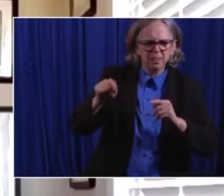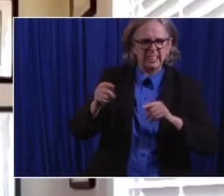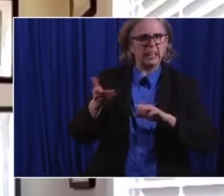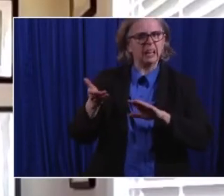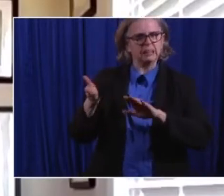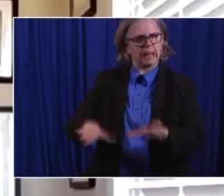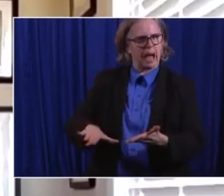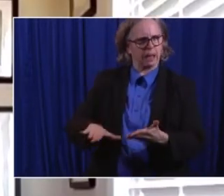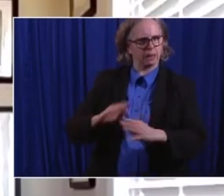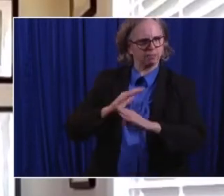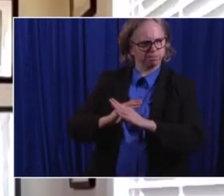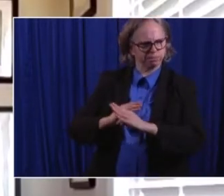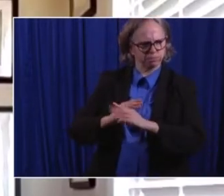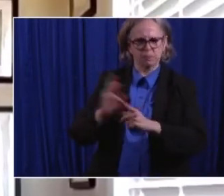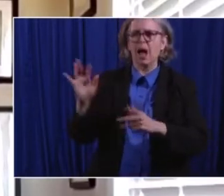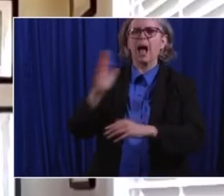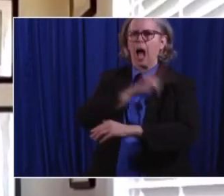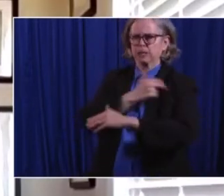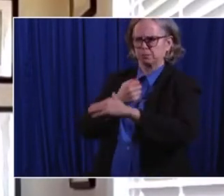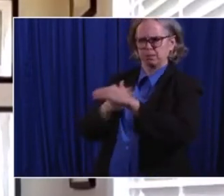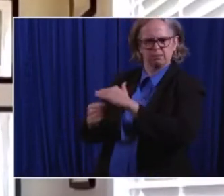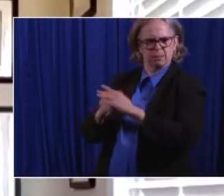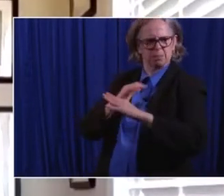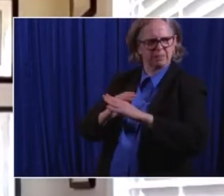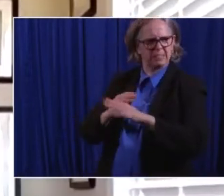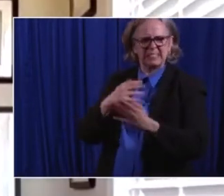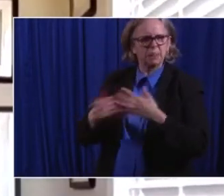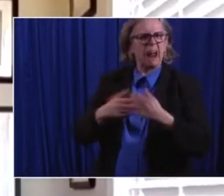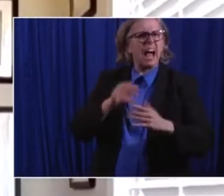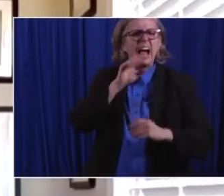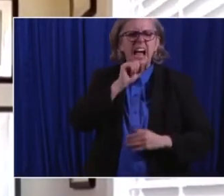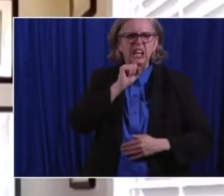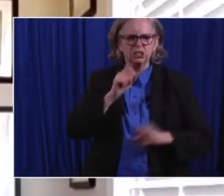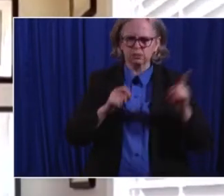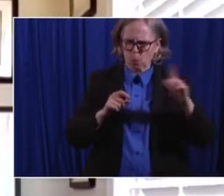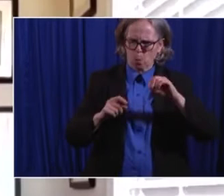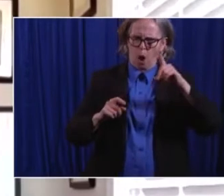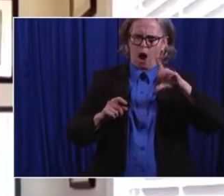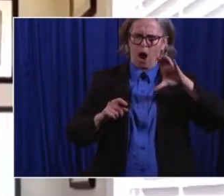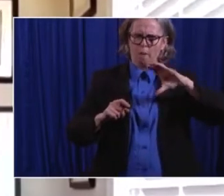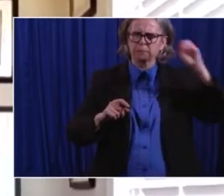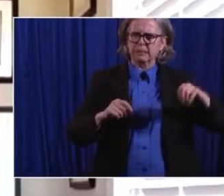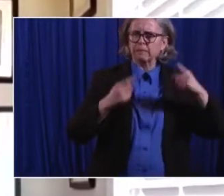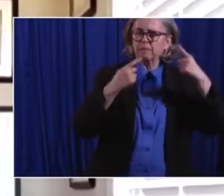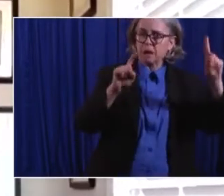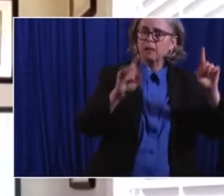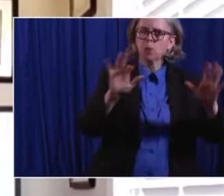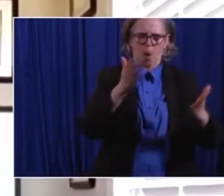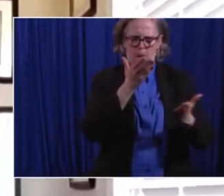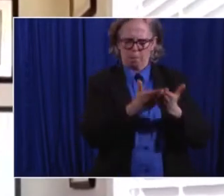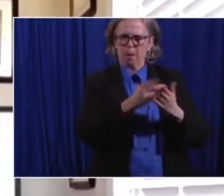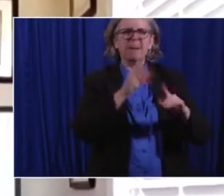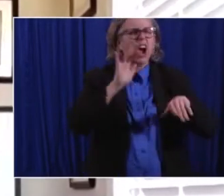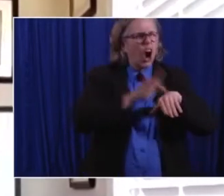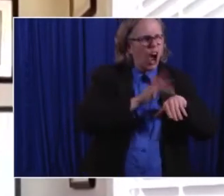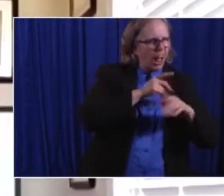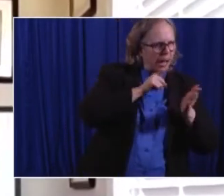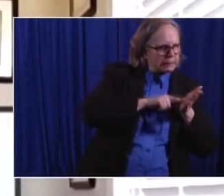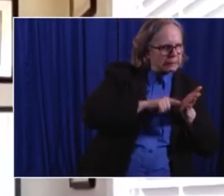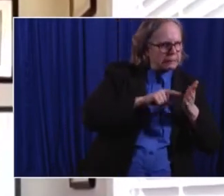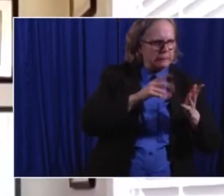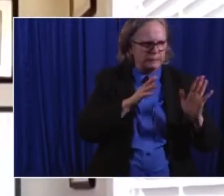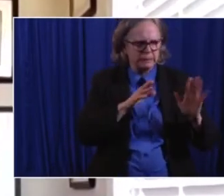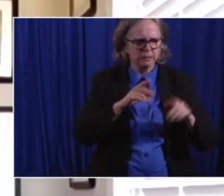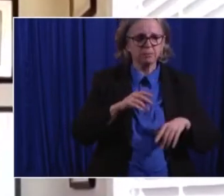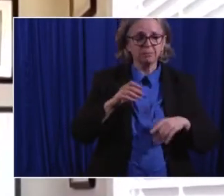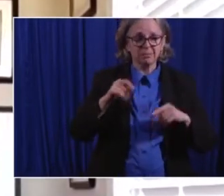and hospitalization. And what's really encouraging is that was true not just here in North America where they studied it, but this is the